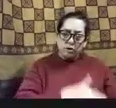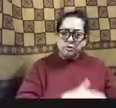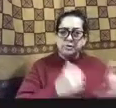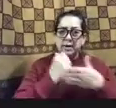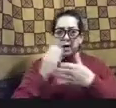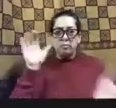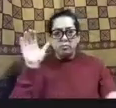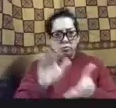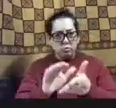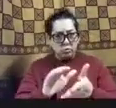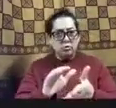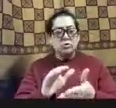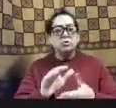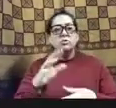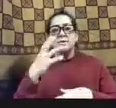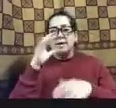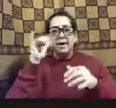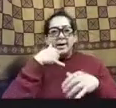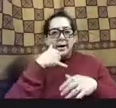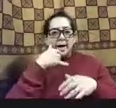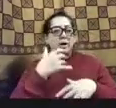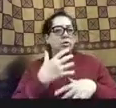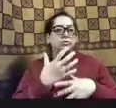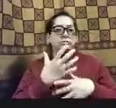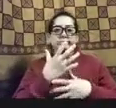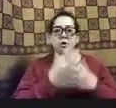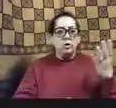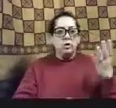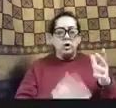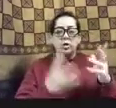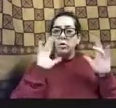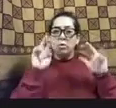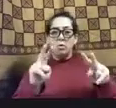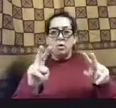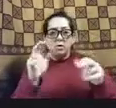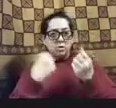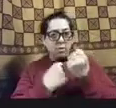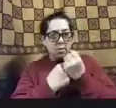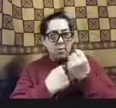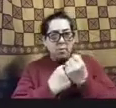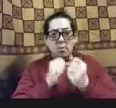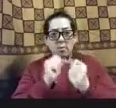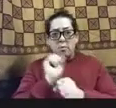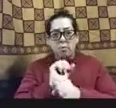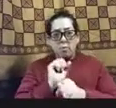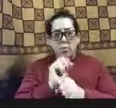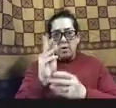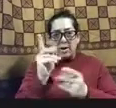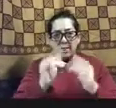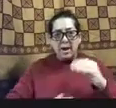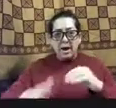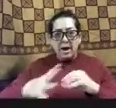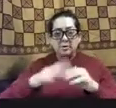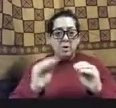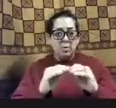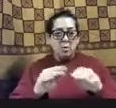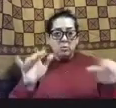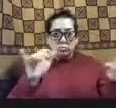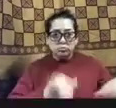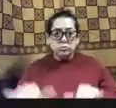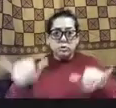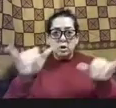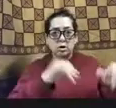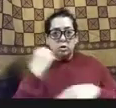reduce vulnerability in cattle to predation, look at ways that we can support these working lands and becoming more sustainable and